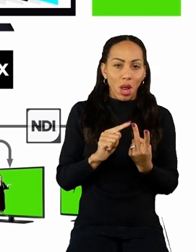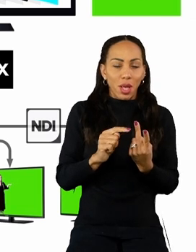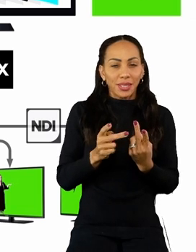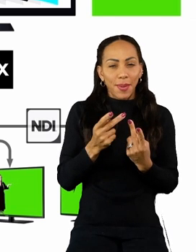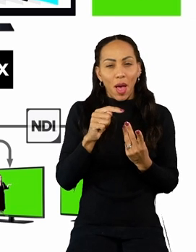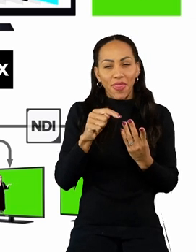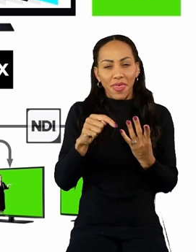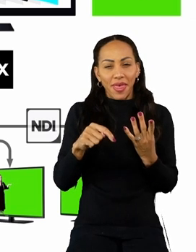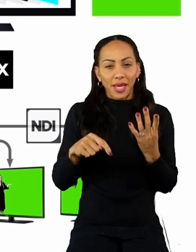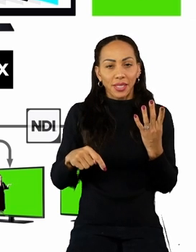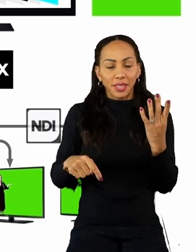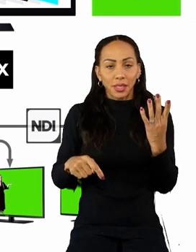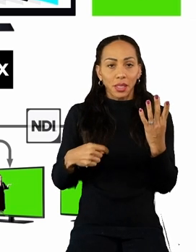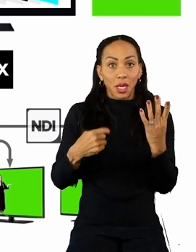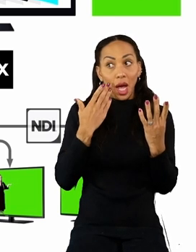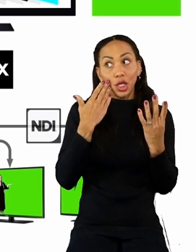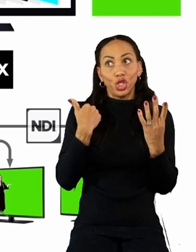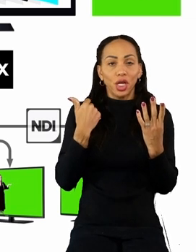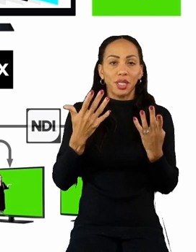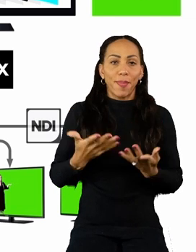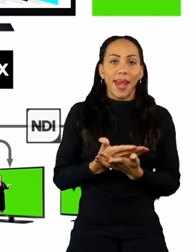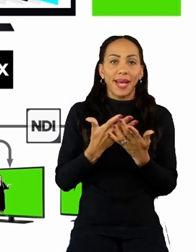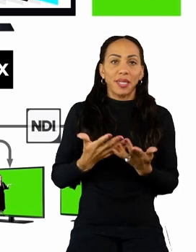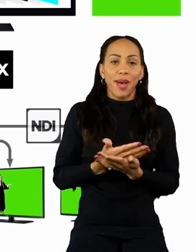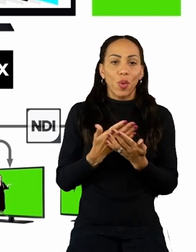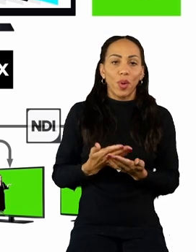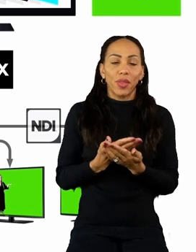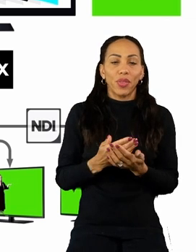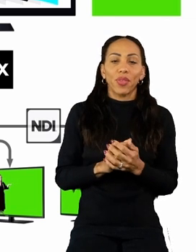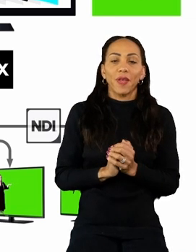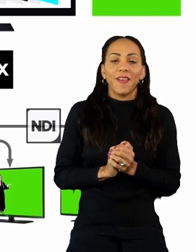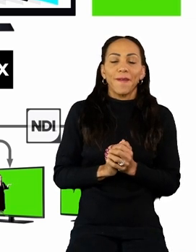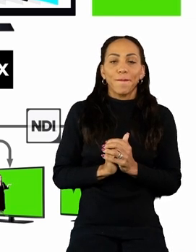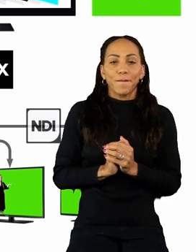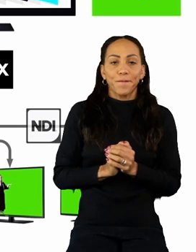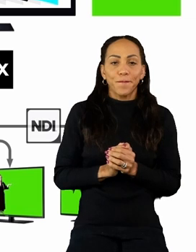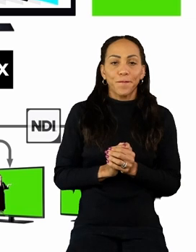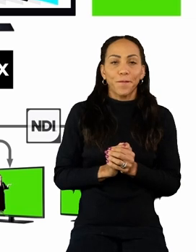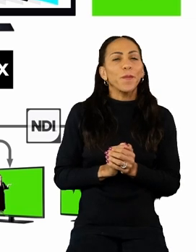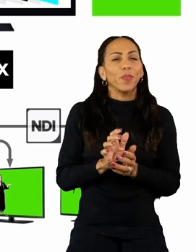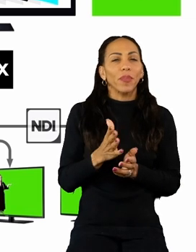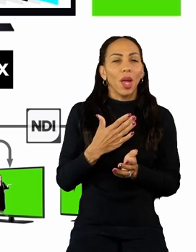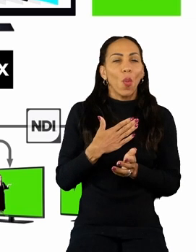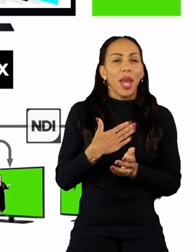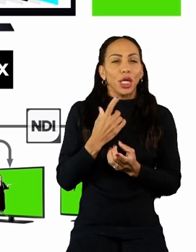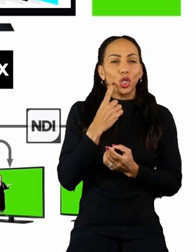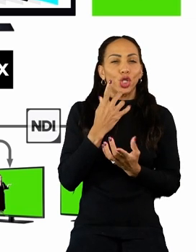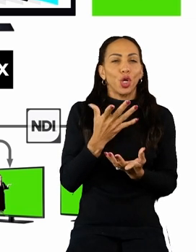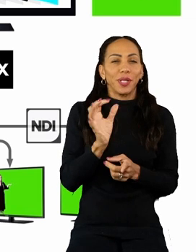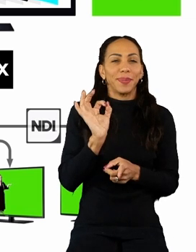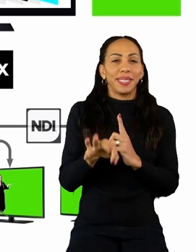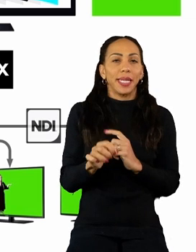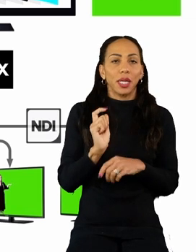One of the things I might have a chance to show you that one. I might want to show you some other things I just literally just played around